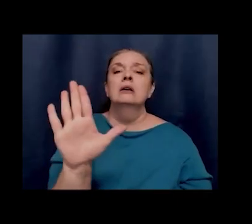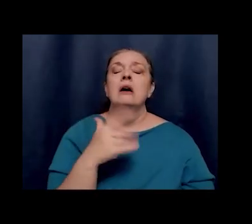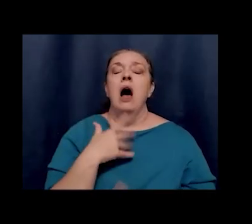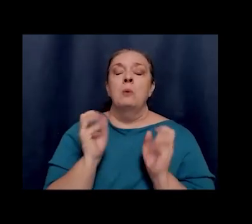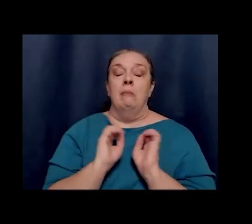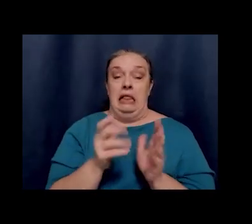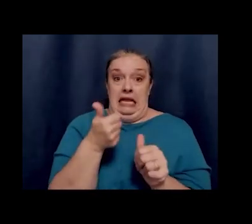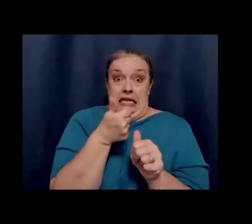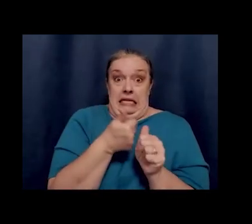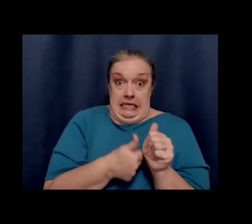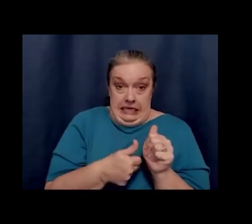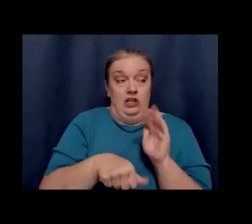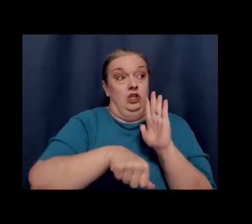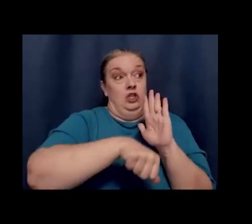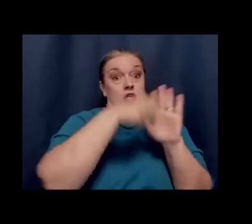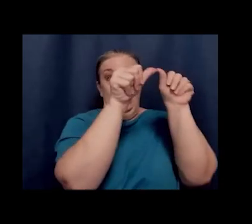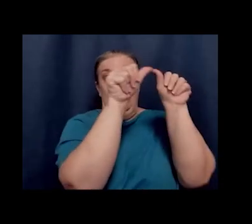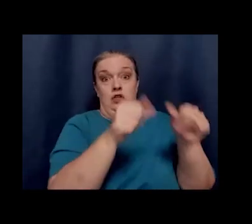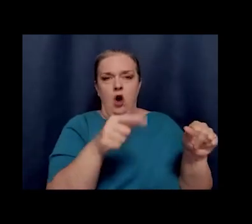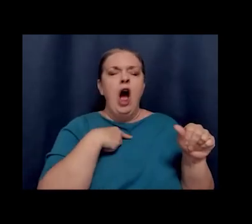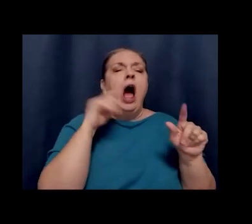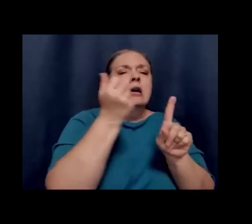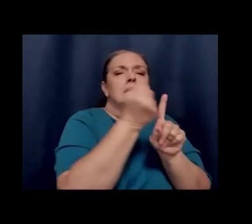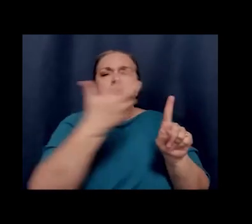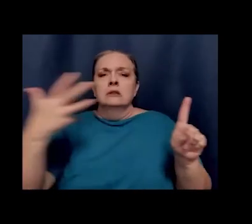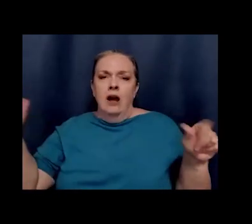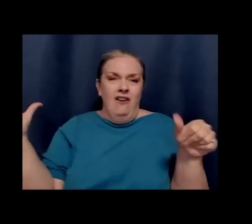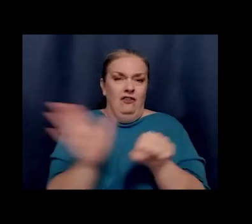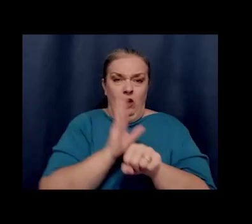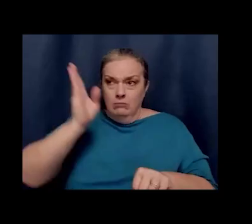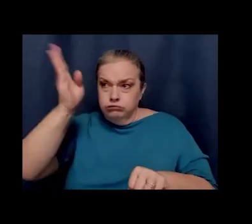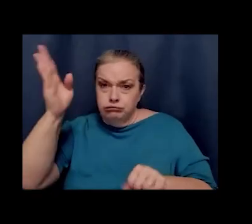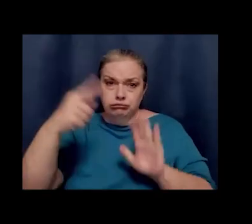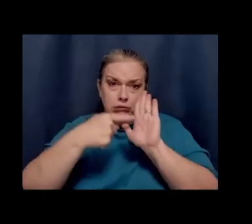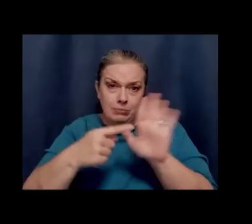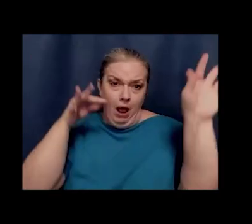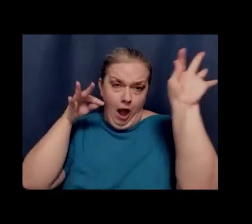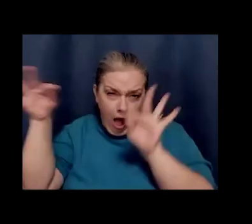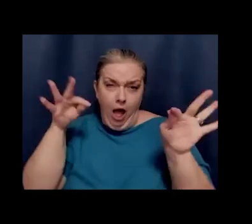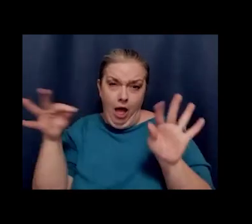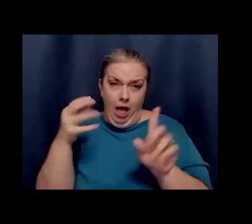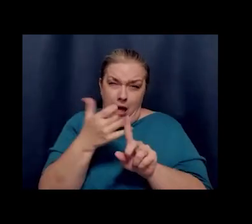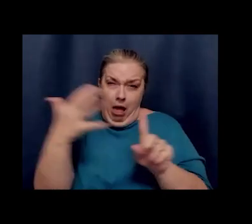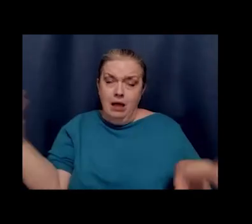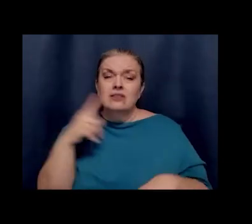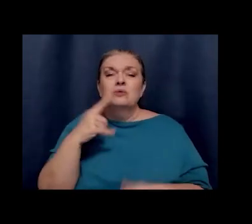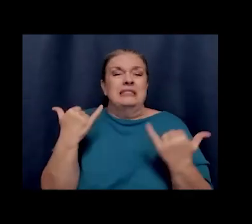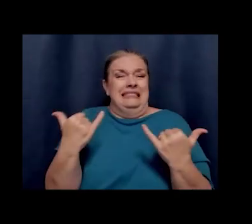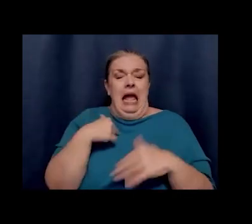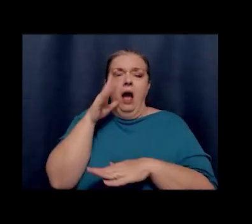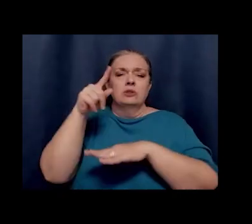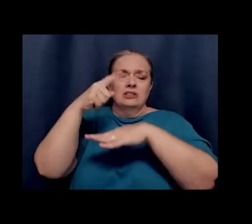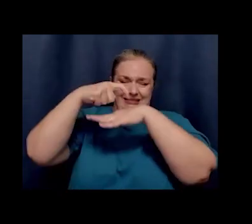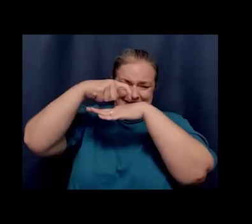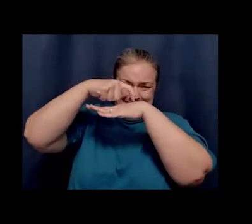their own, monographs, retrospective exhibitions, et cetera, et cetera, et cetera. So I am just going to scratch the surface. But I also